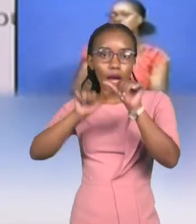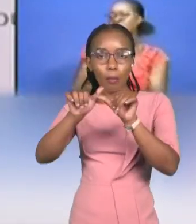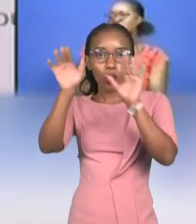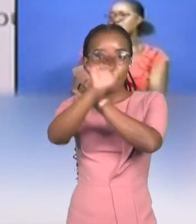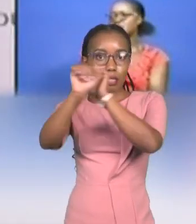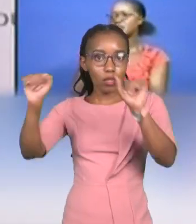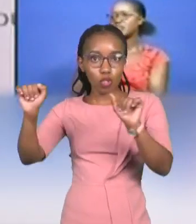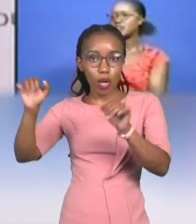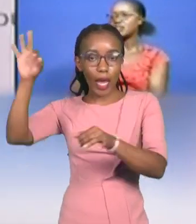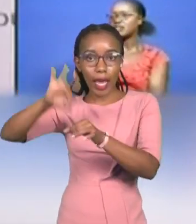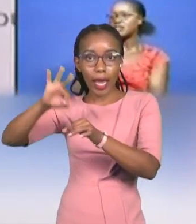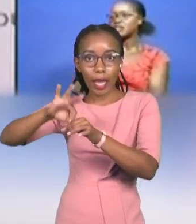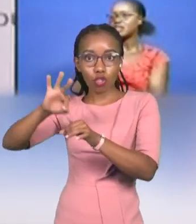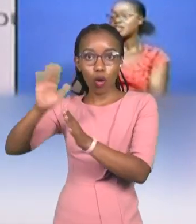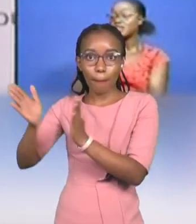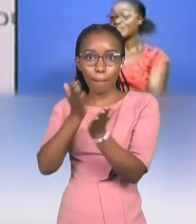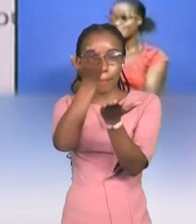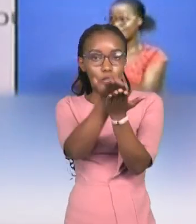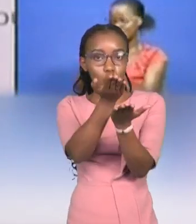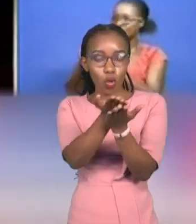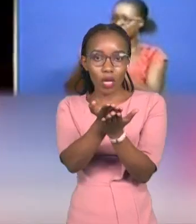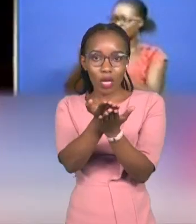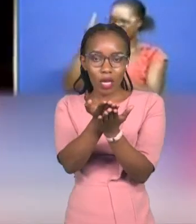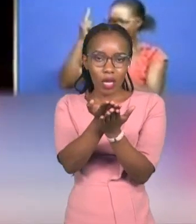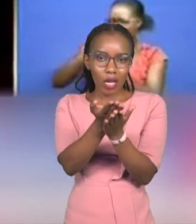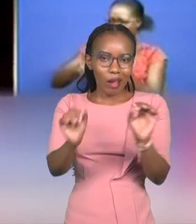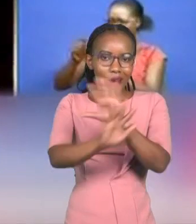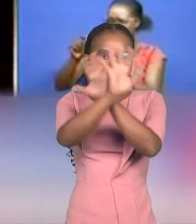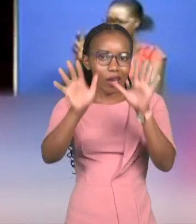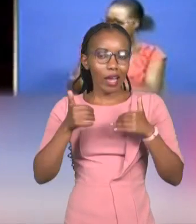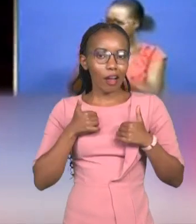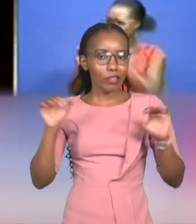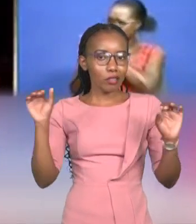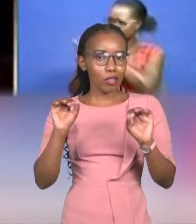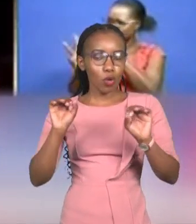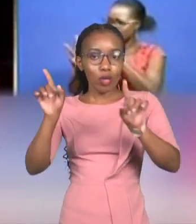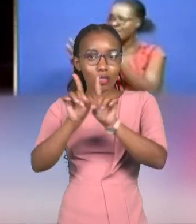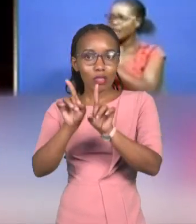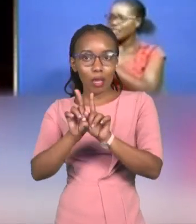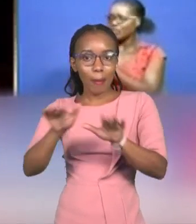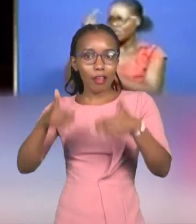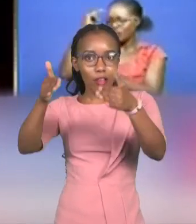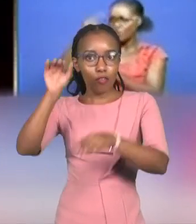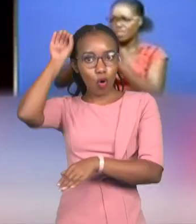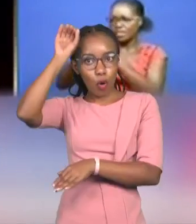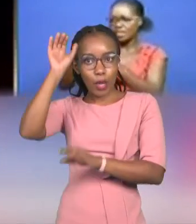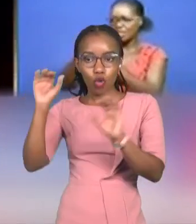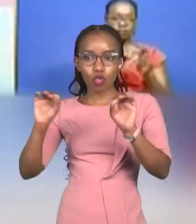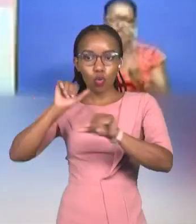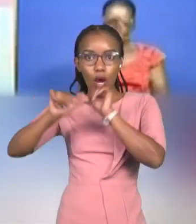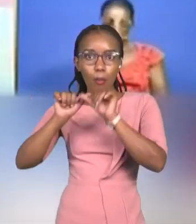election petition, he responds that there were uncertainties concerning the process, further refusing to give his opinions on the